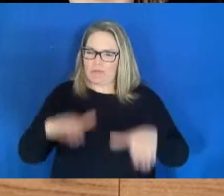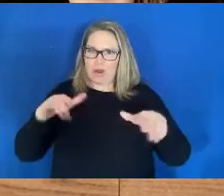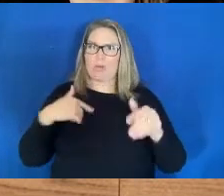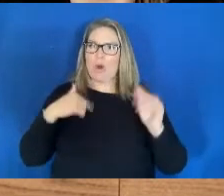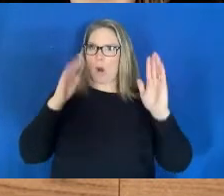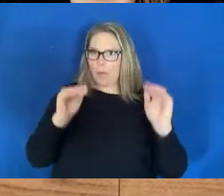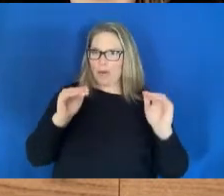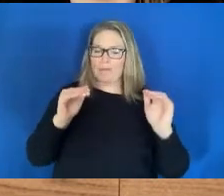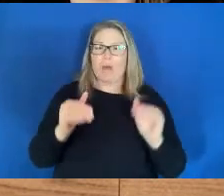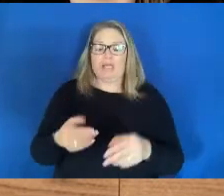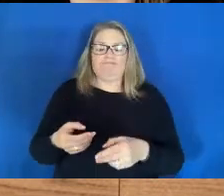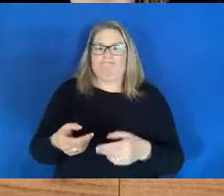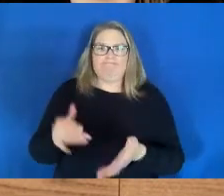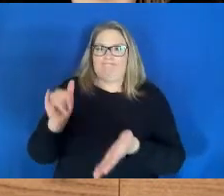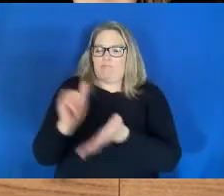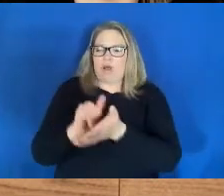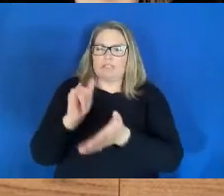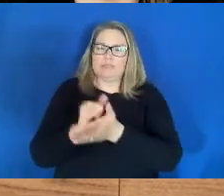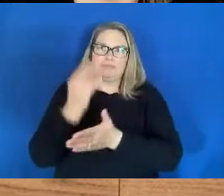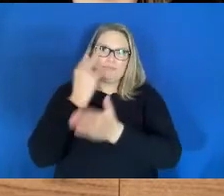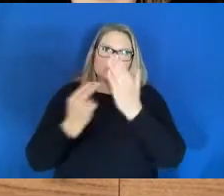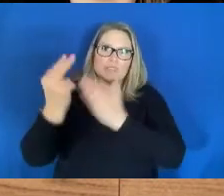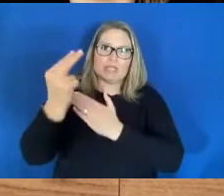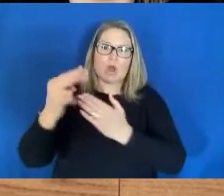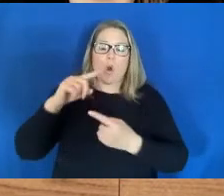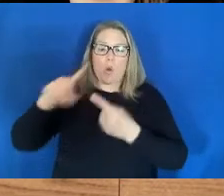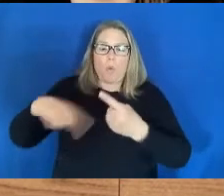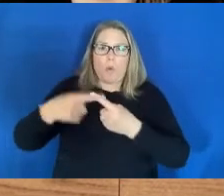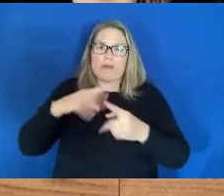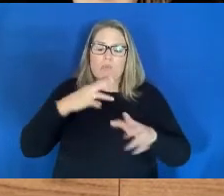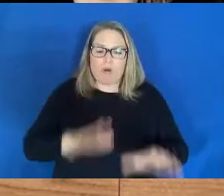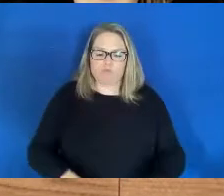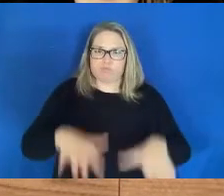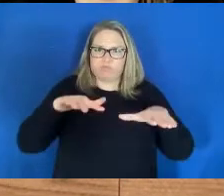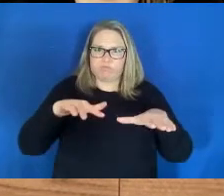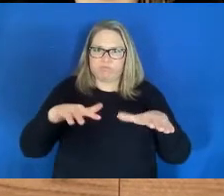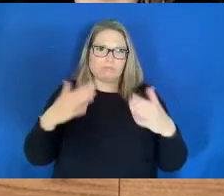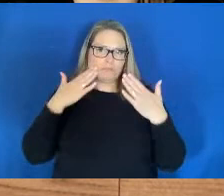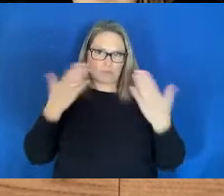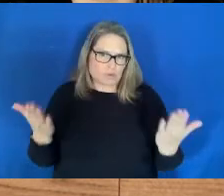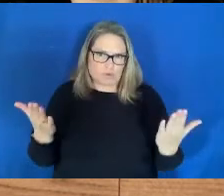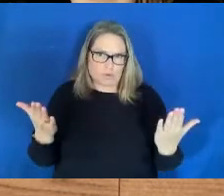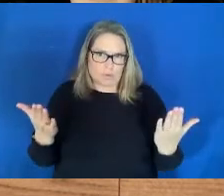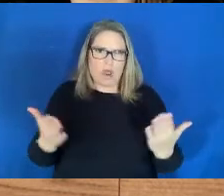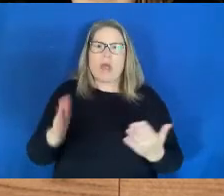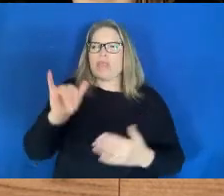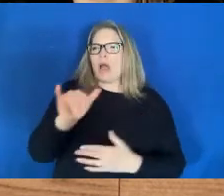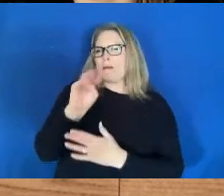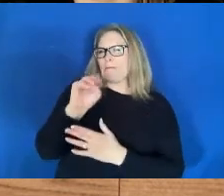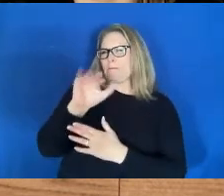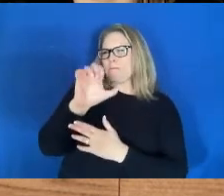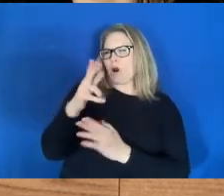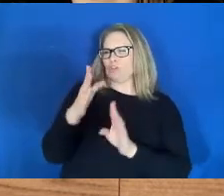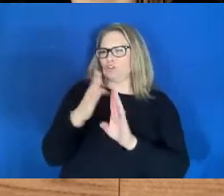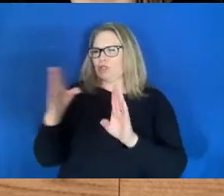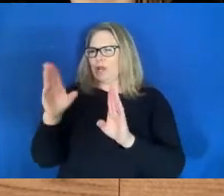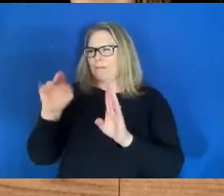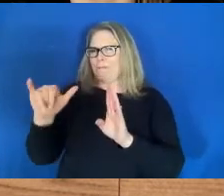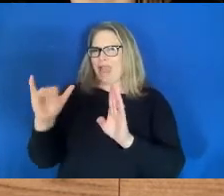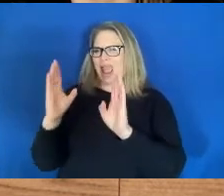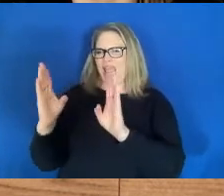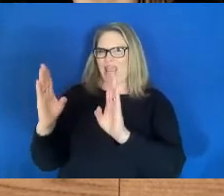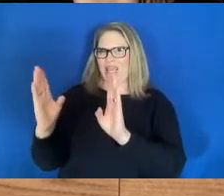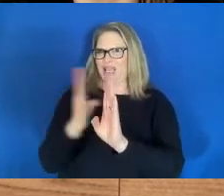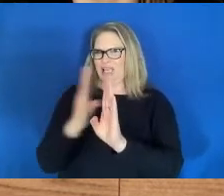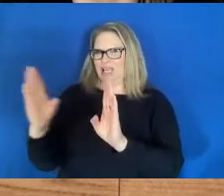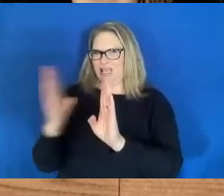to predict exactly when the flooding will happen, but it typically occurs between March and May, and there's no reason to believe